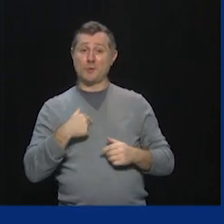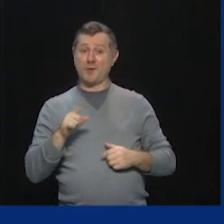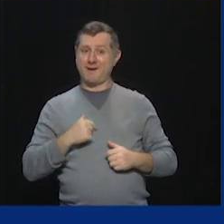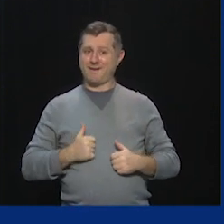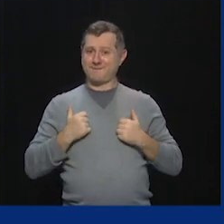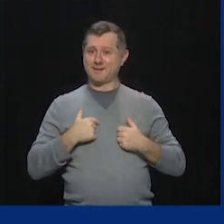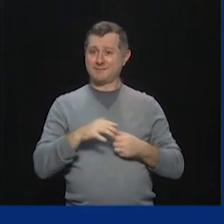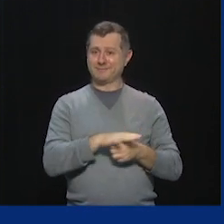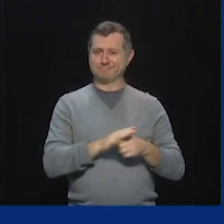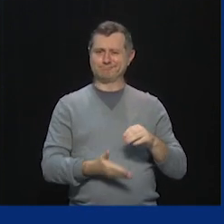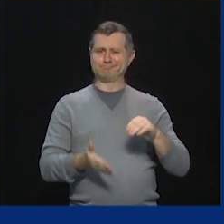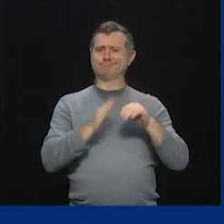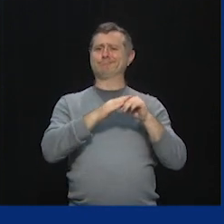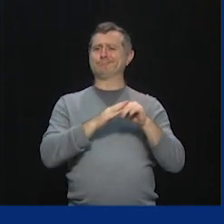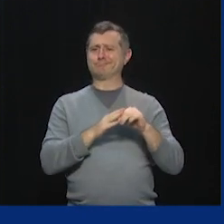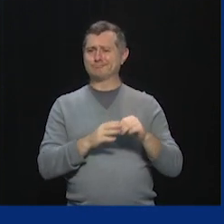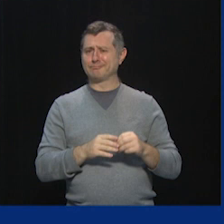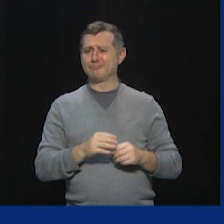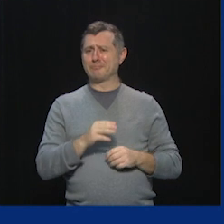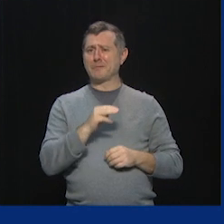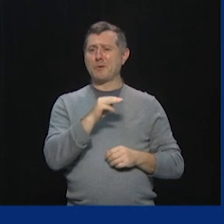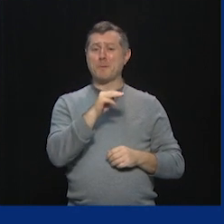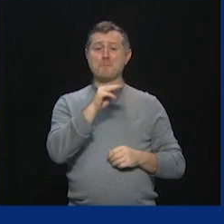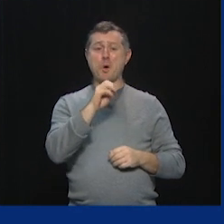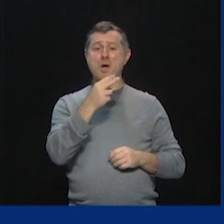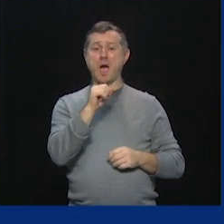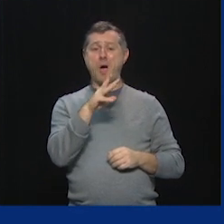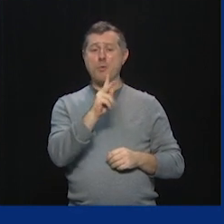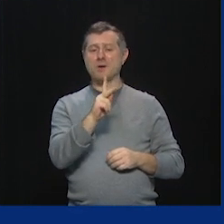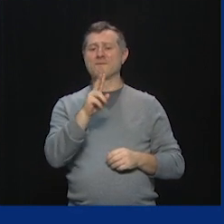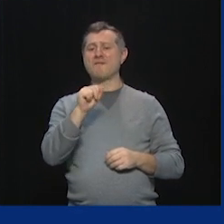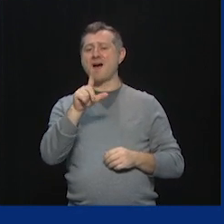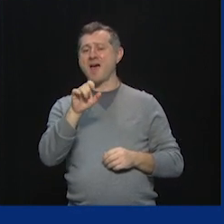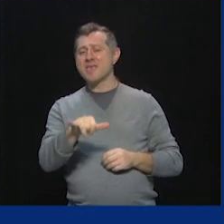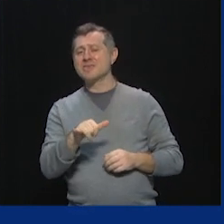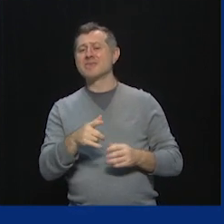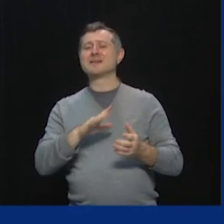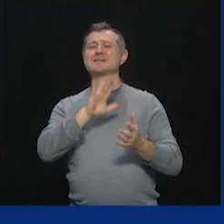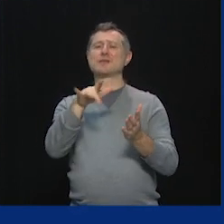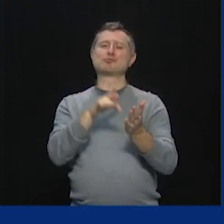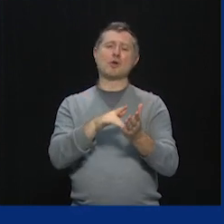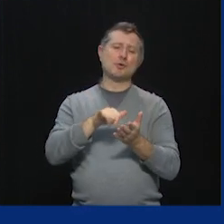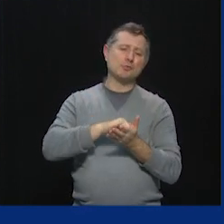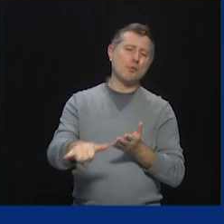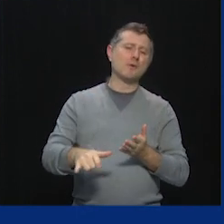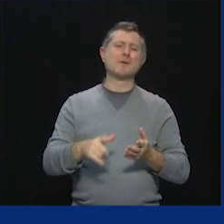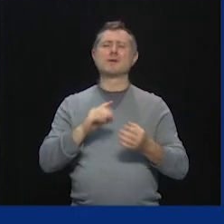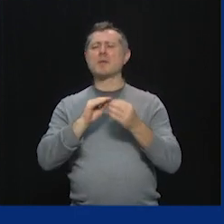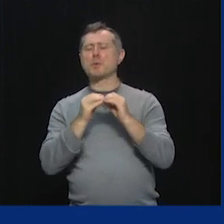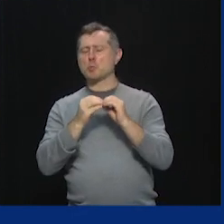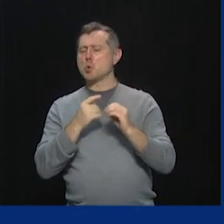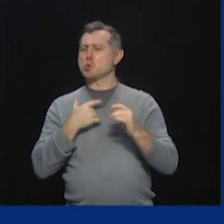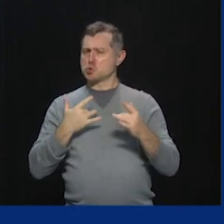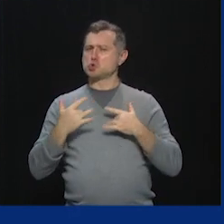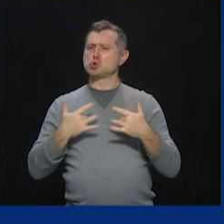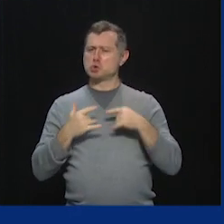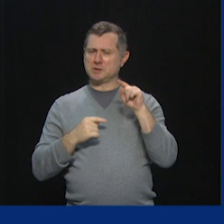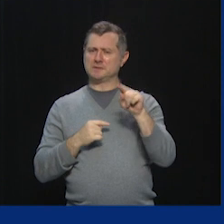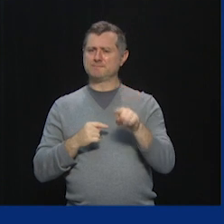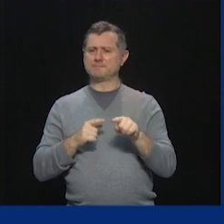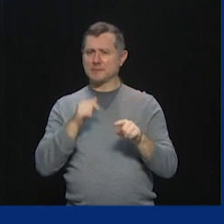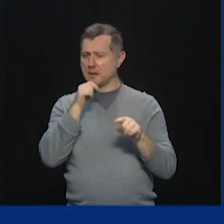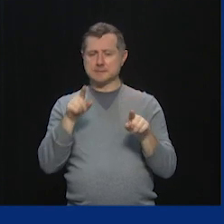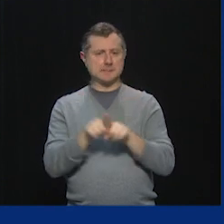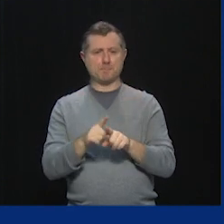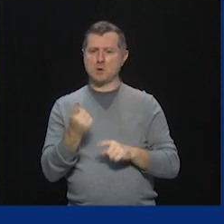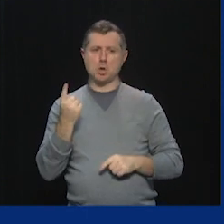Valley, Central New York, some of the numbers that we're concerned about, not unlike we went through last year. And we're always going to continue raising the question, what is